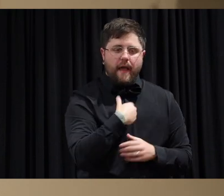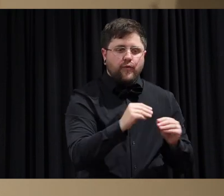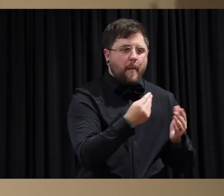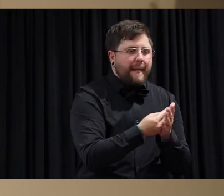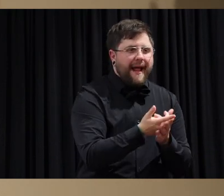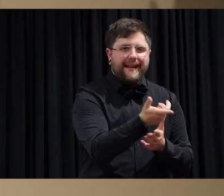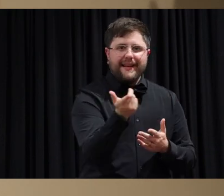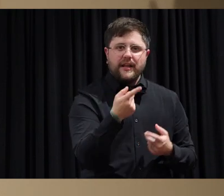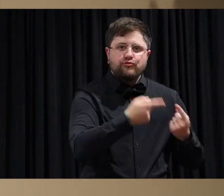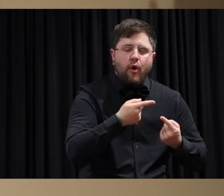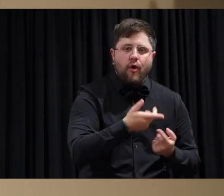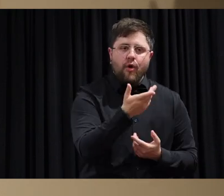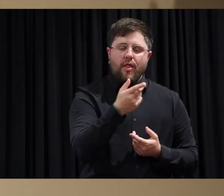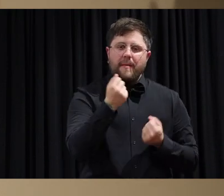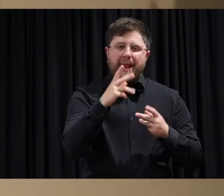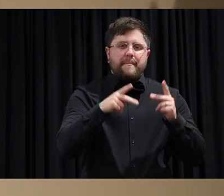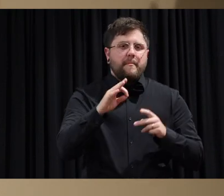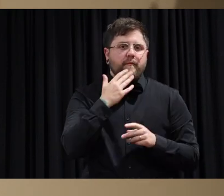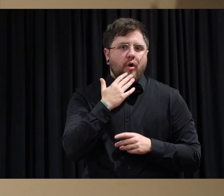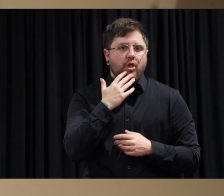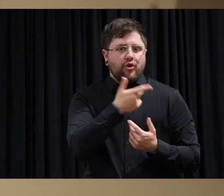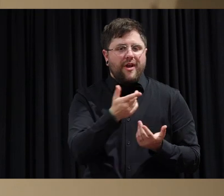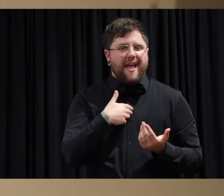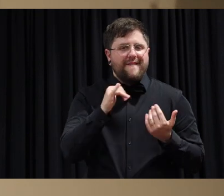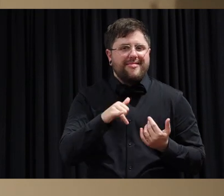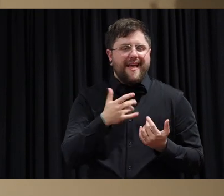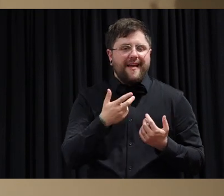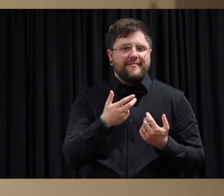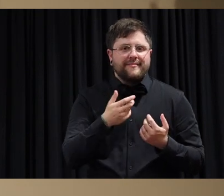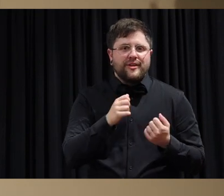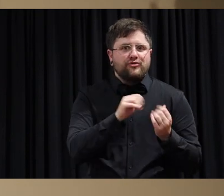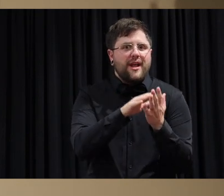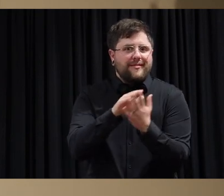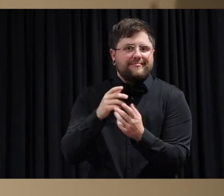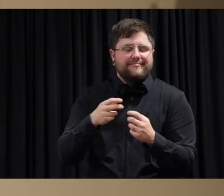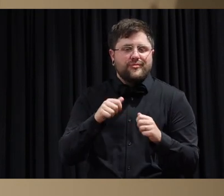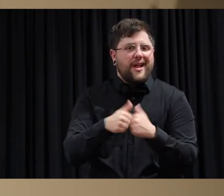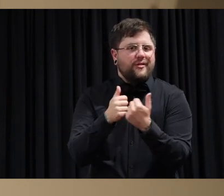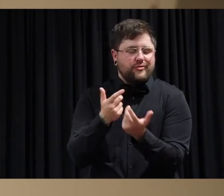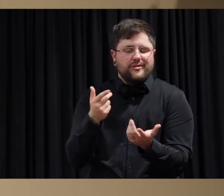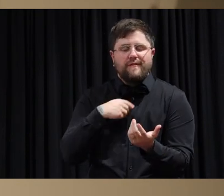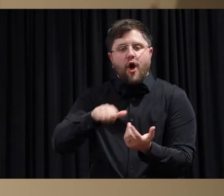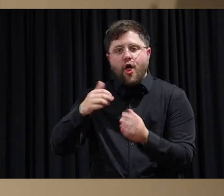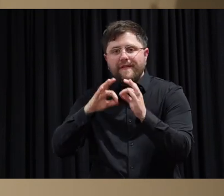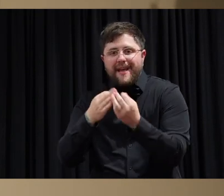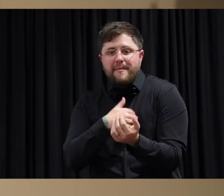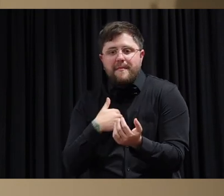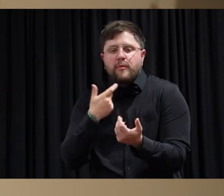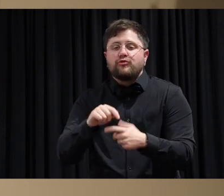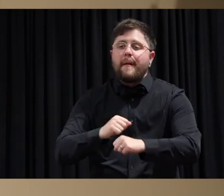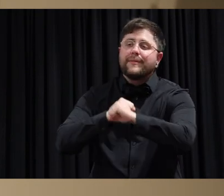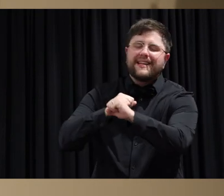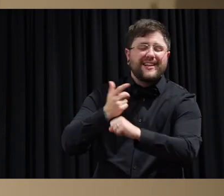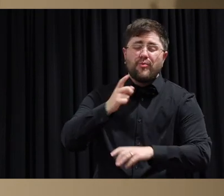of households of color oftentimes and the distresses that they're experiencing. And then you have other family members who are trying to protect them.